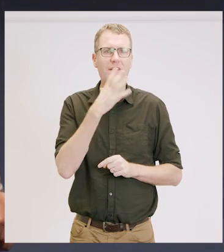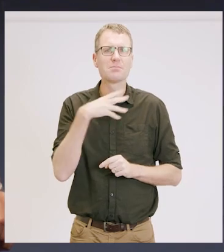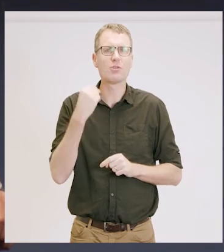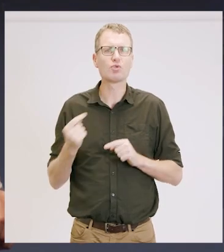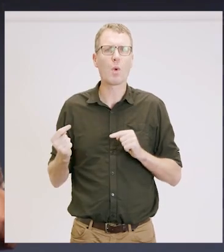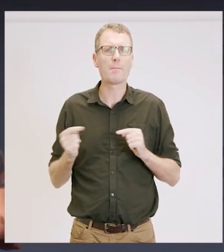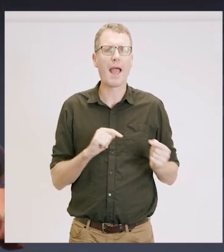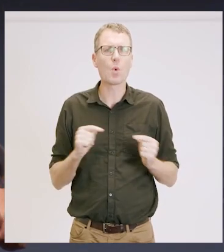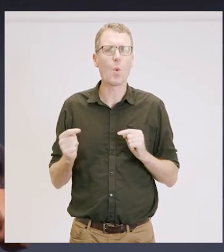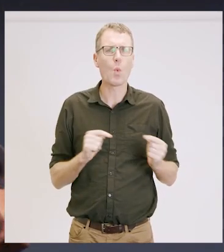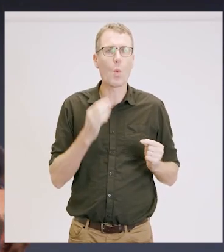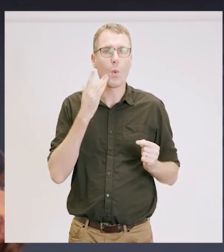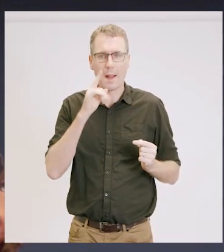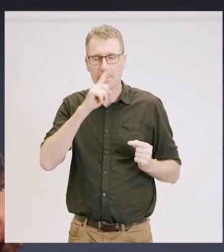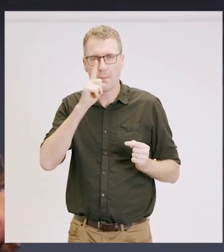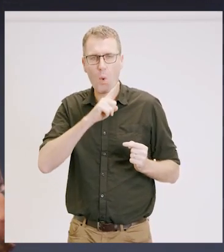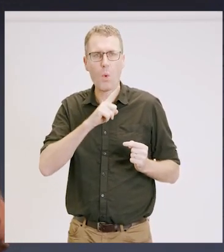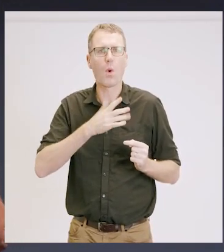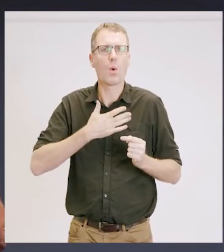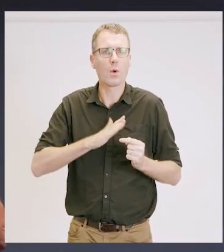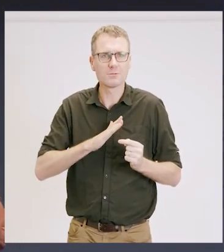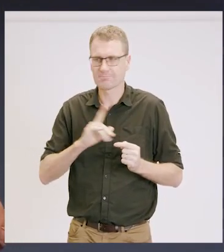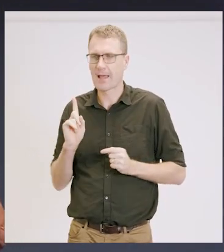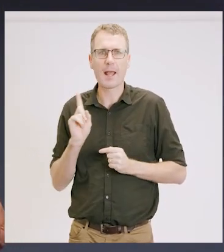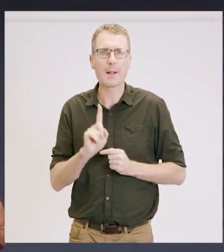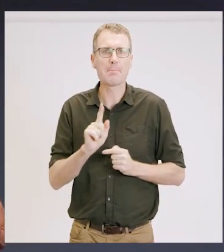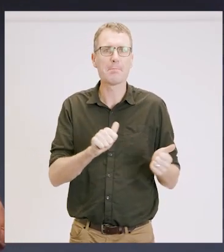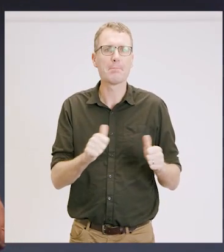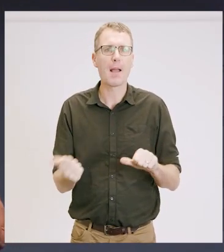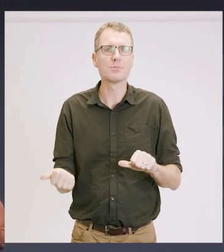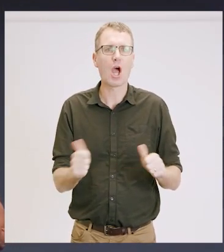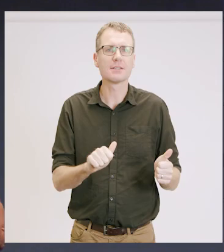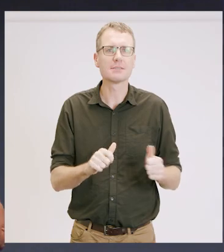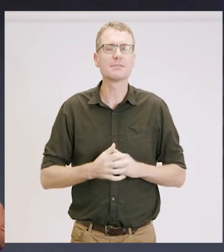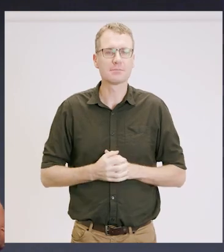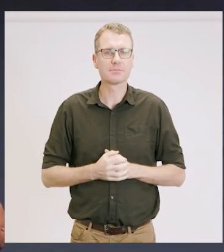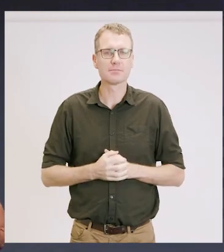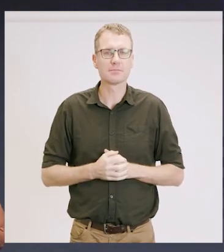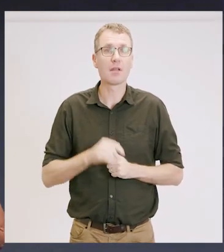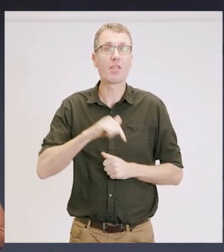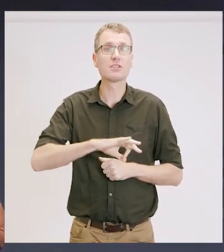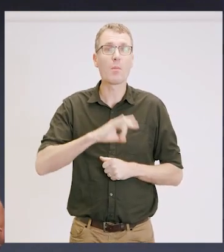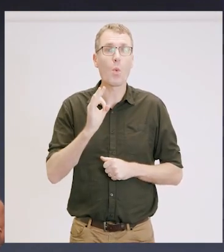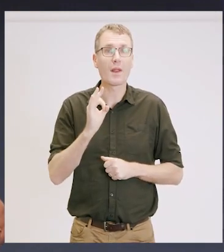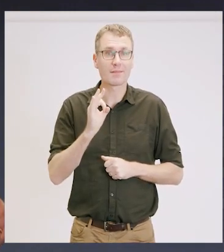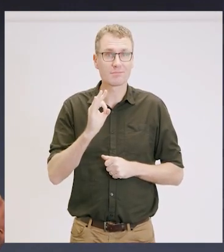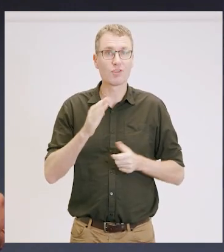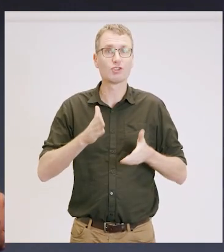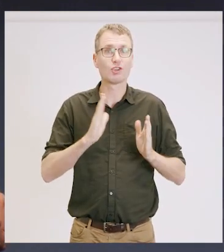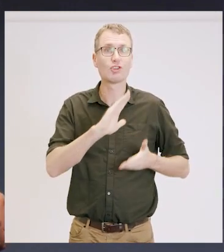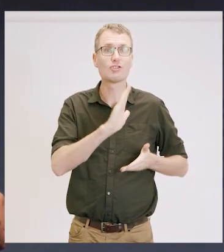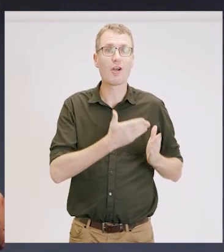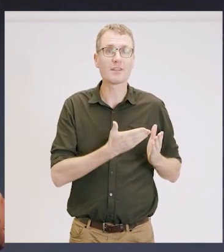baptized. And the few little disturbances this morning, and it always just reminds me that there is a battle that goes